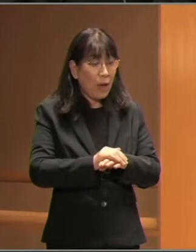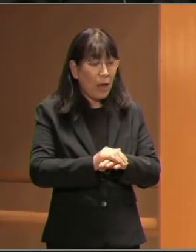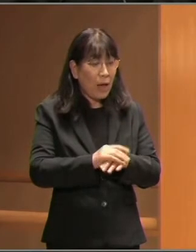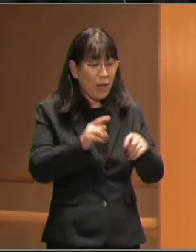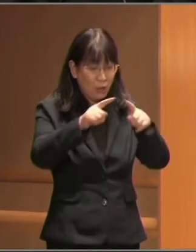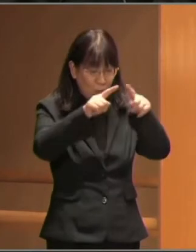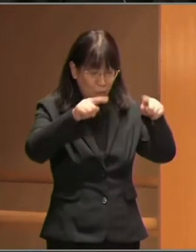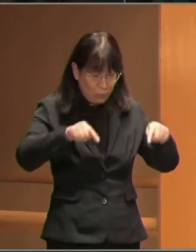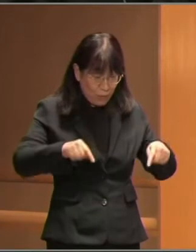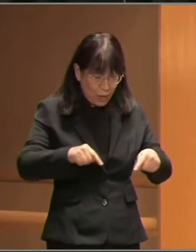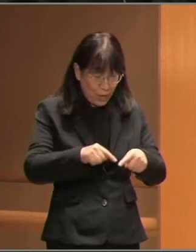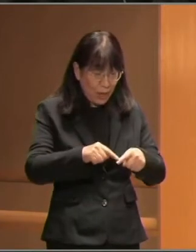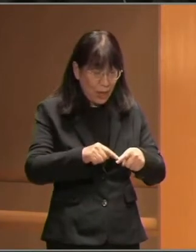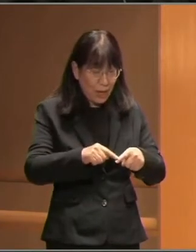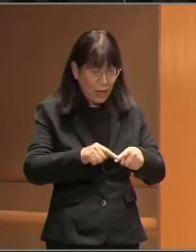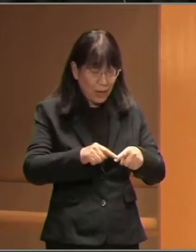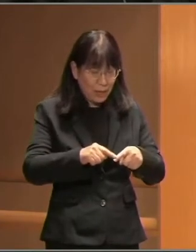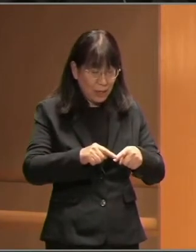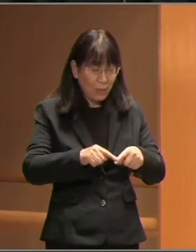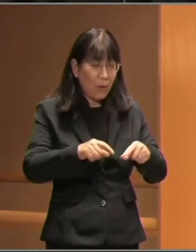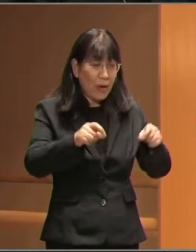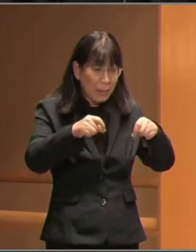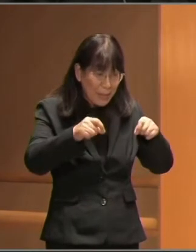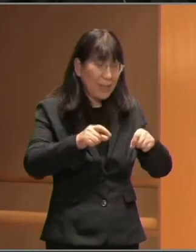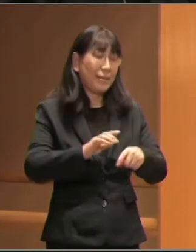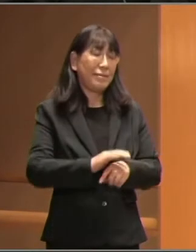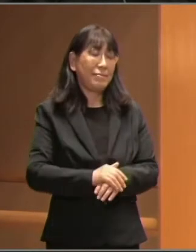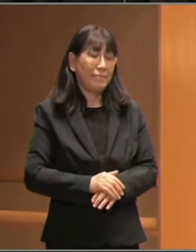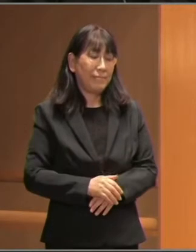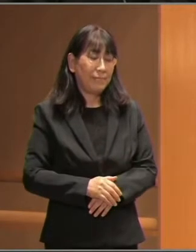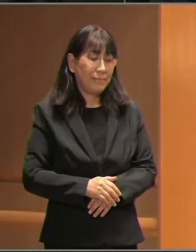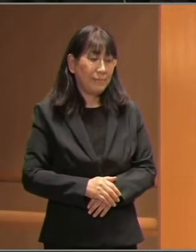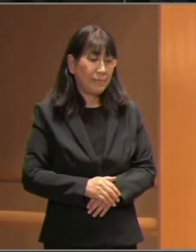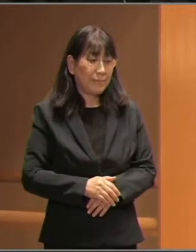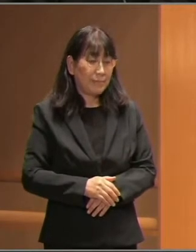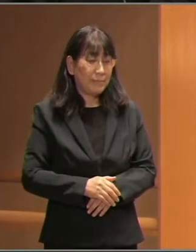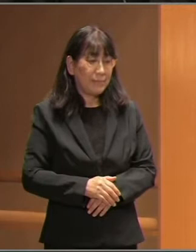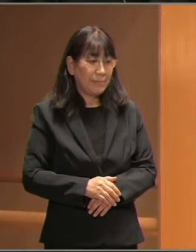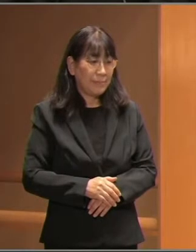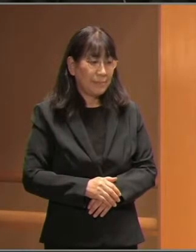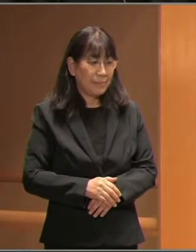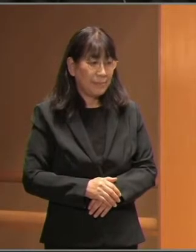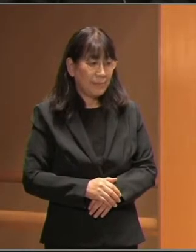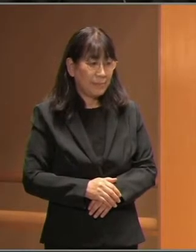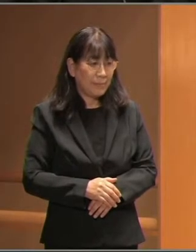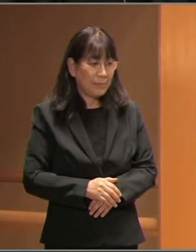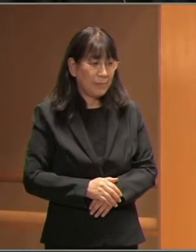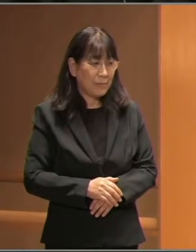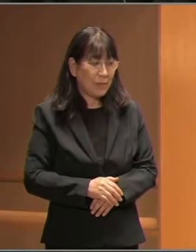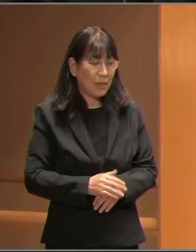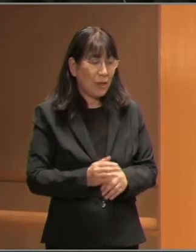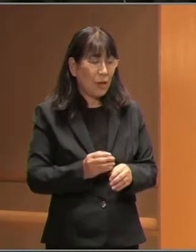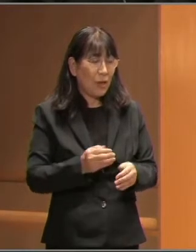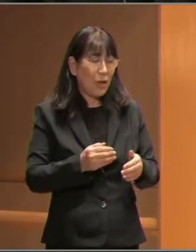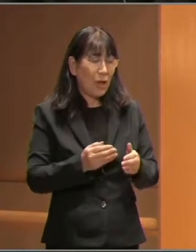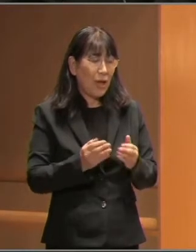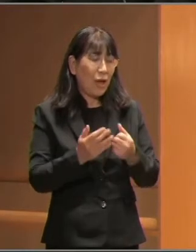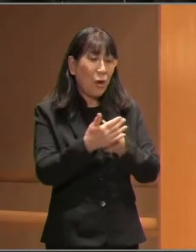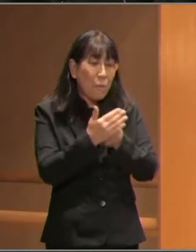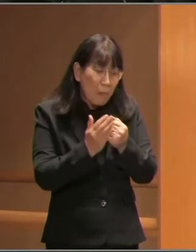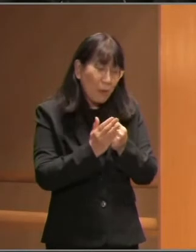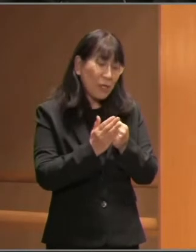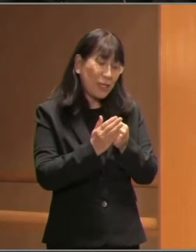And in Ise, we also use the paper for the amulets and all the